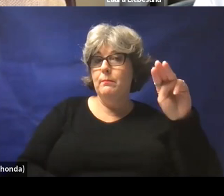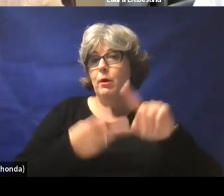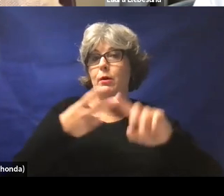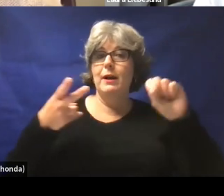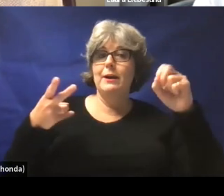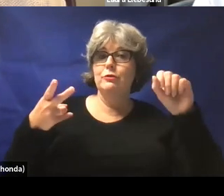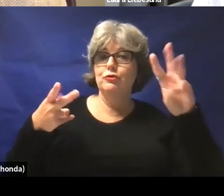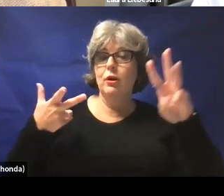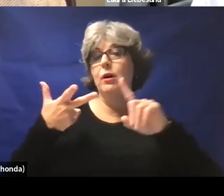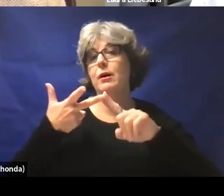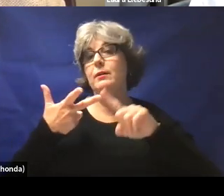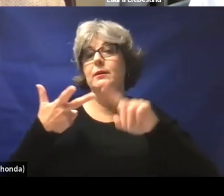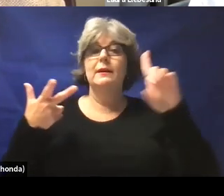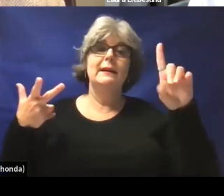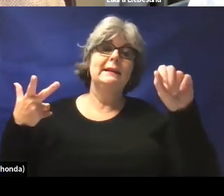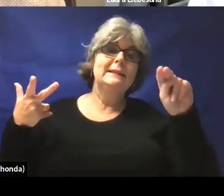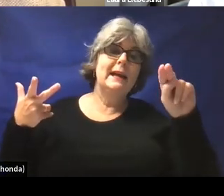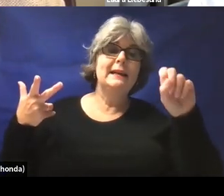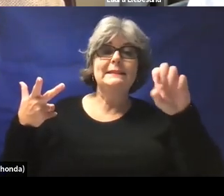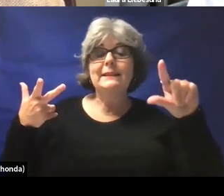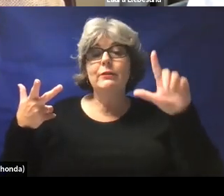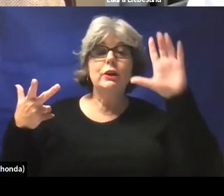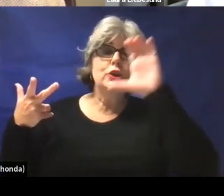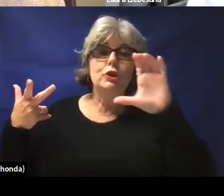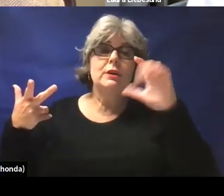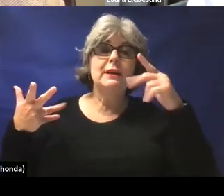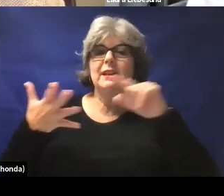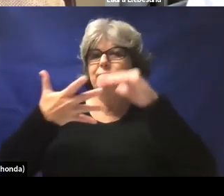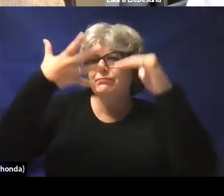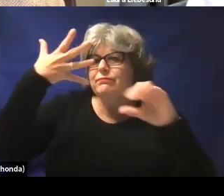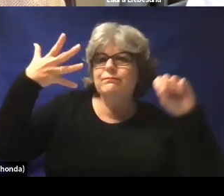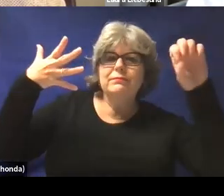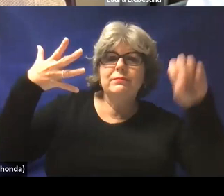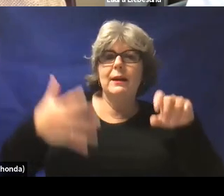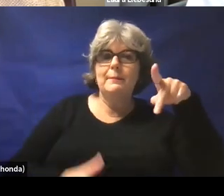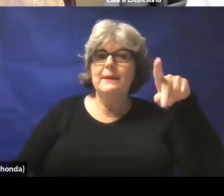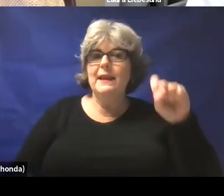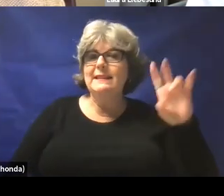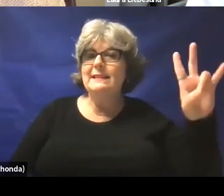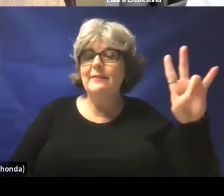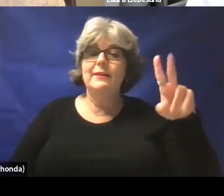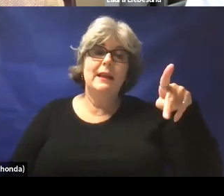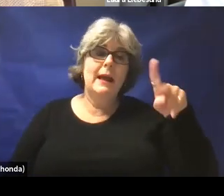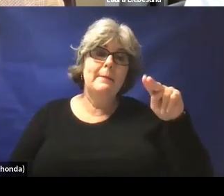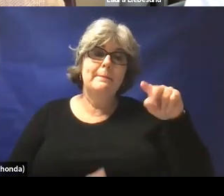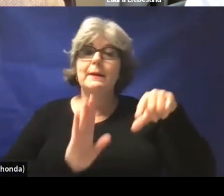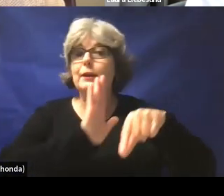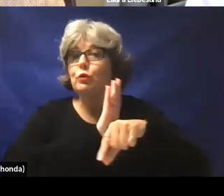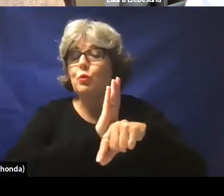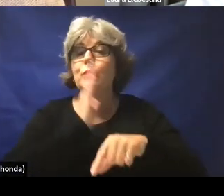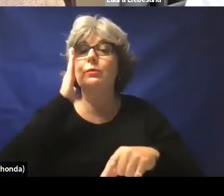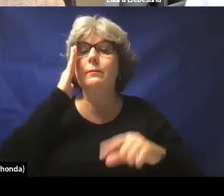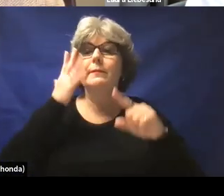and Adams Morgan, Dan Searing, Looking Glass Lounge, Gina Tursavani, who was at PS7 in Penn Quarter, Chantel Singh